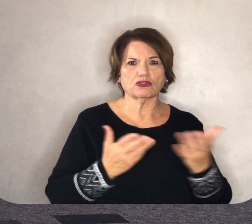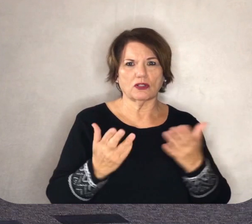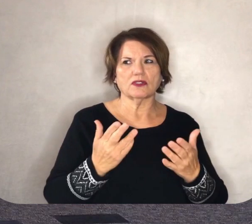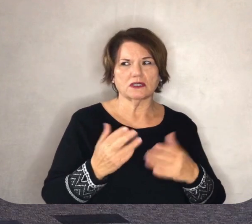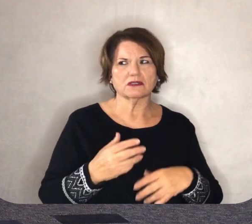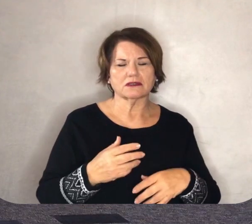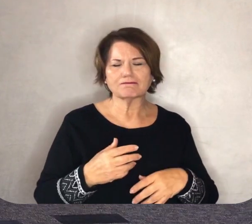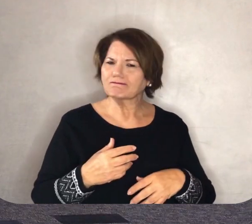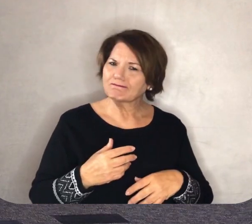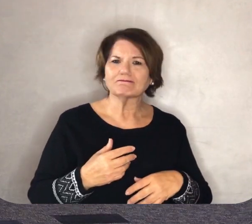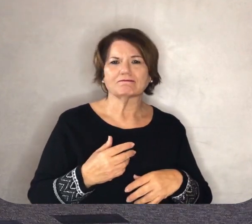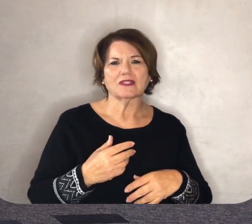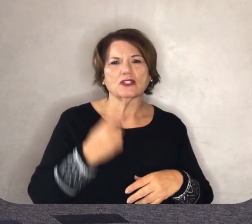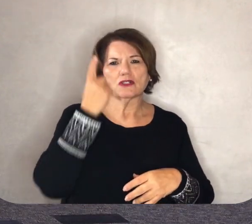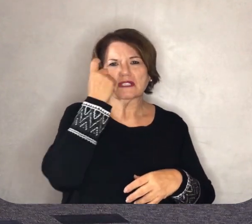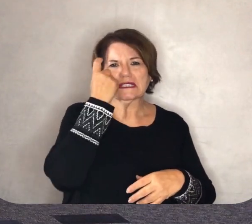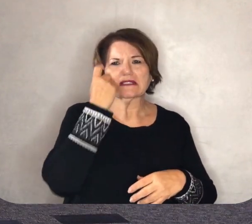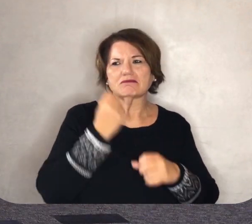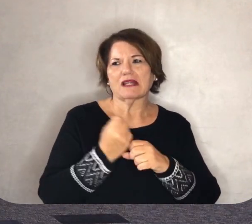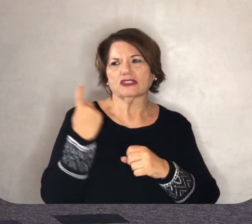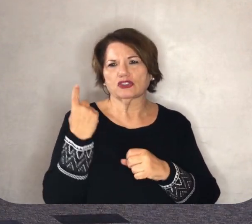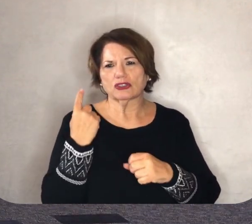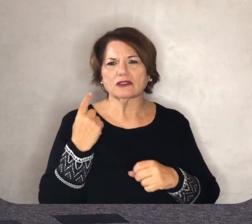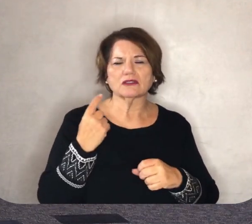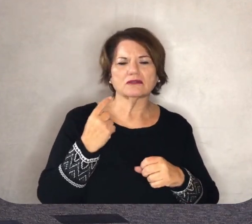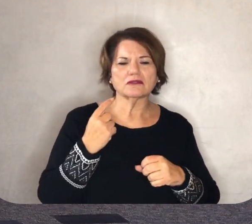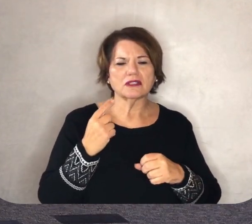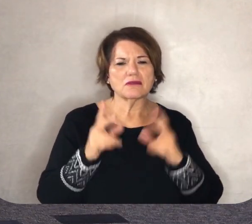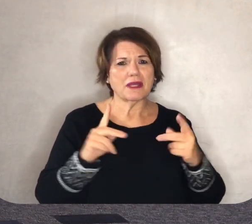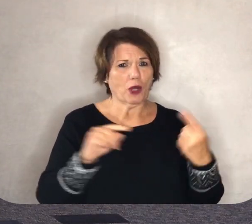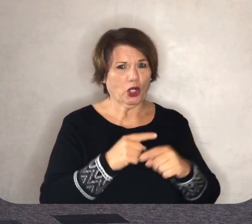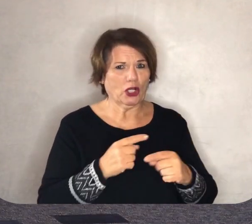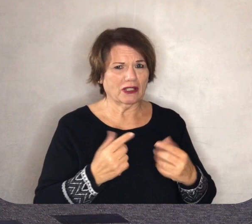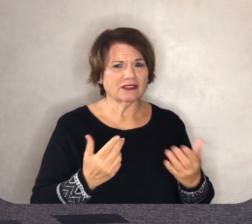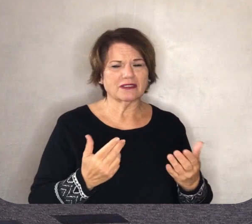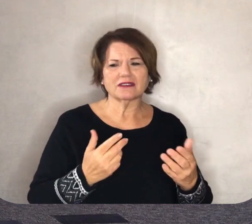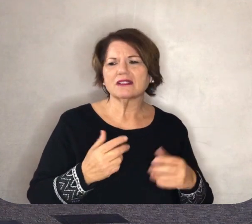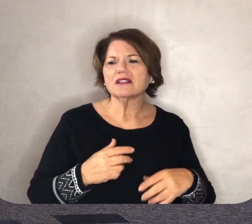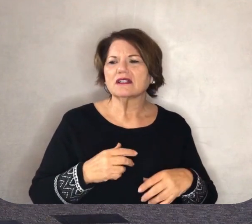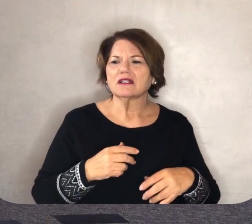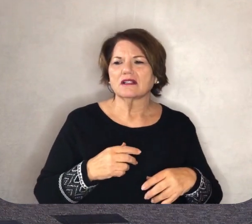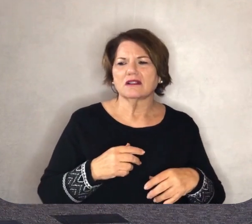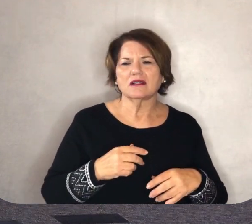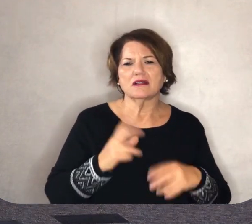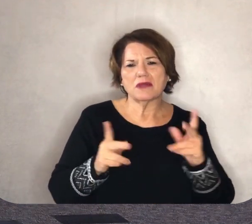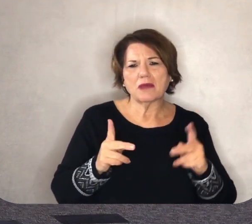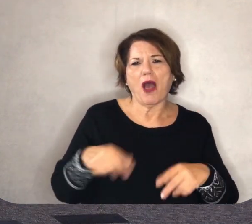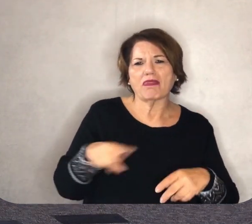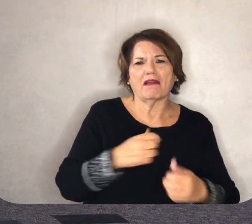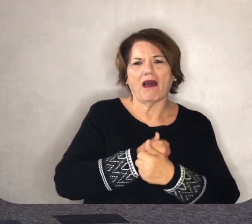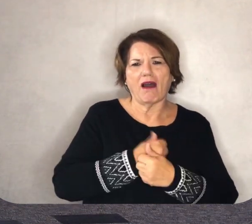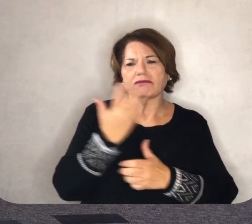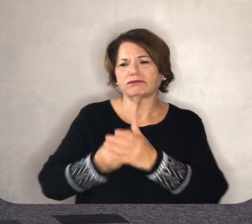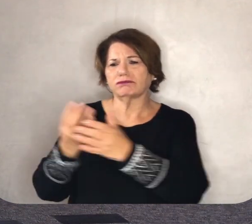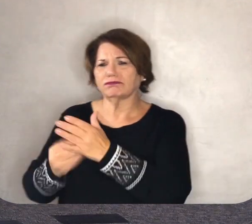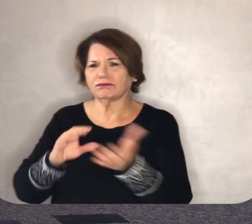families that are hurting from this last year, people that they've, loved ones that they've lost. And then in just the last